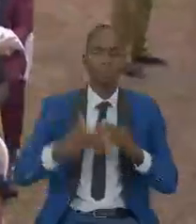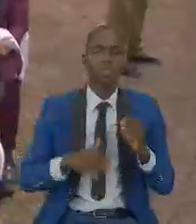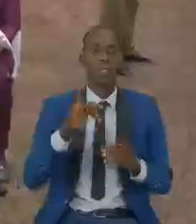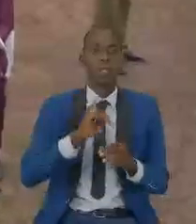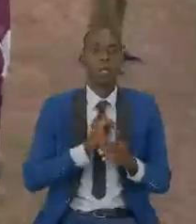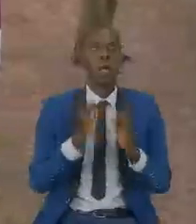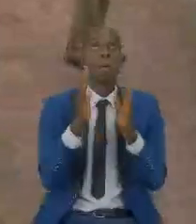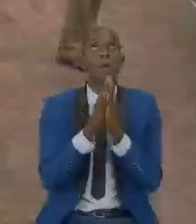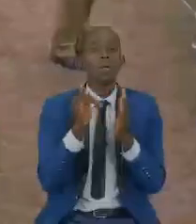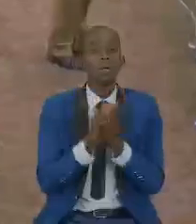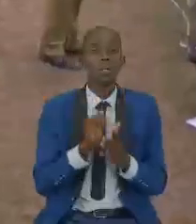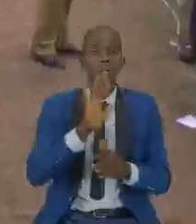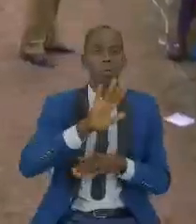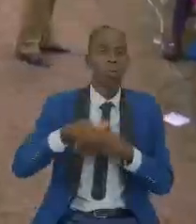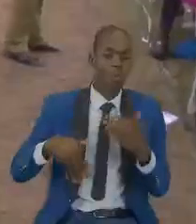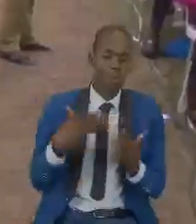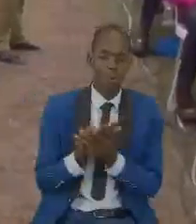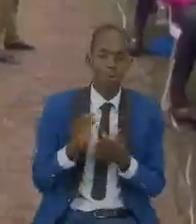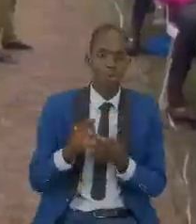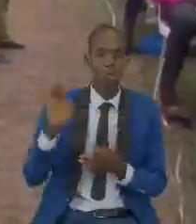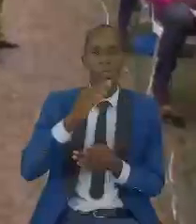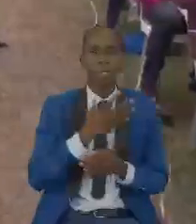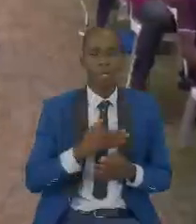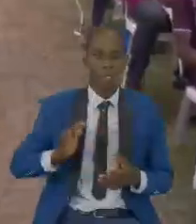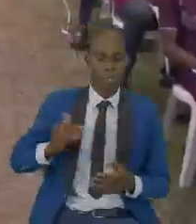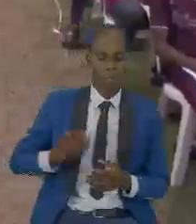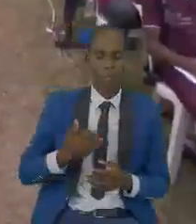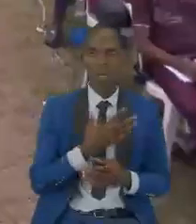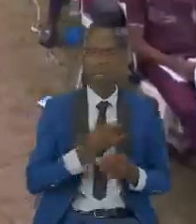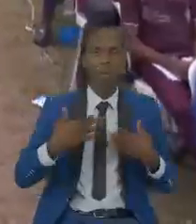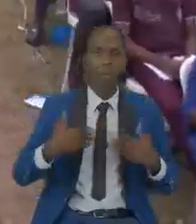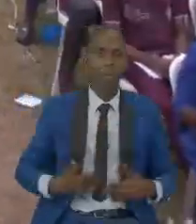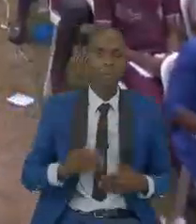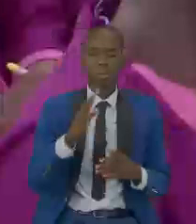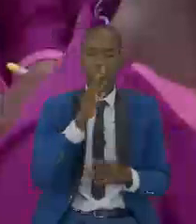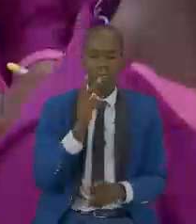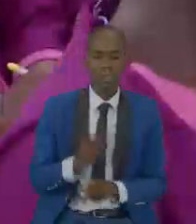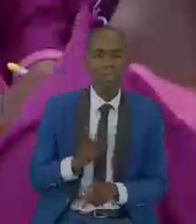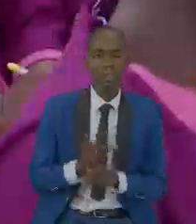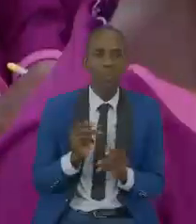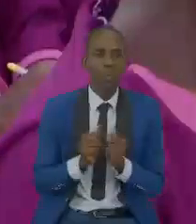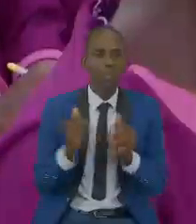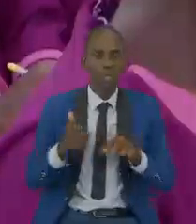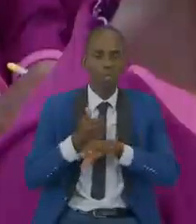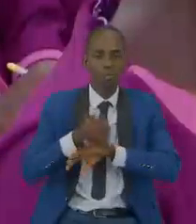pray that your whole spirit and soul and body be preserved